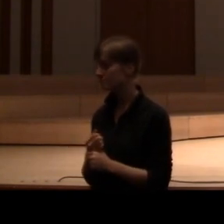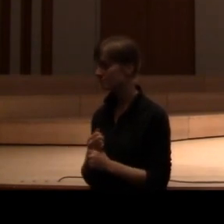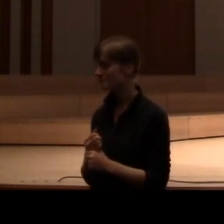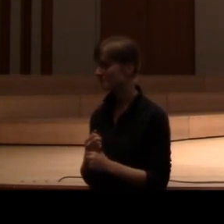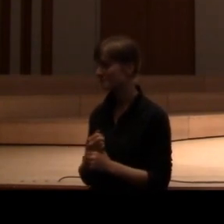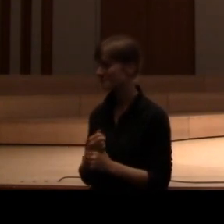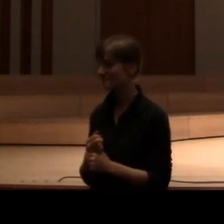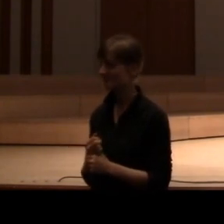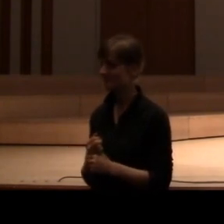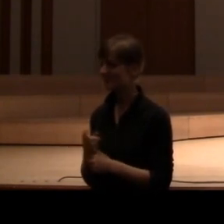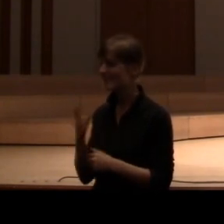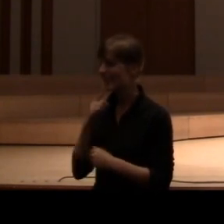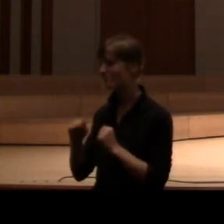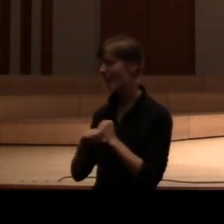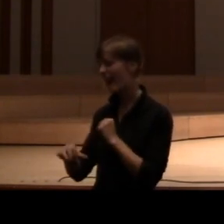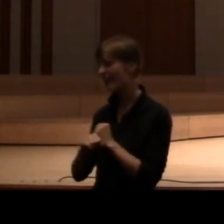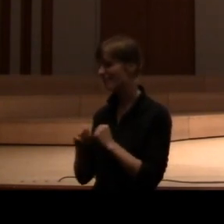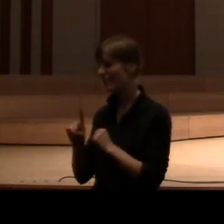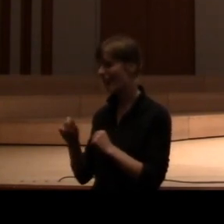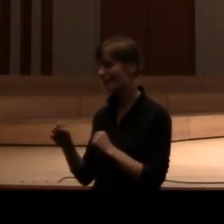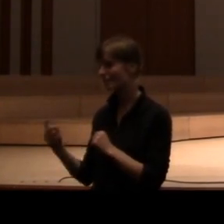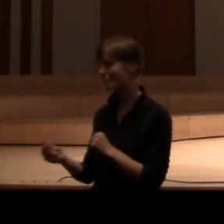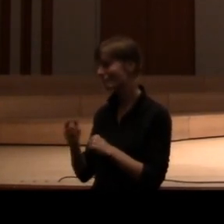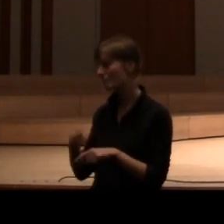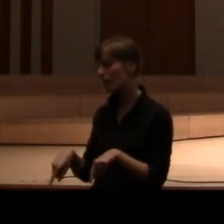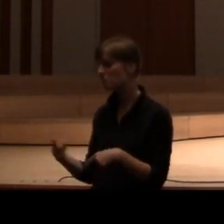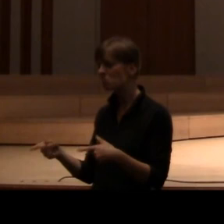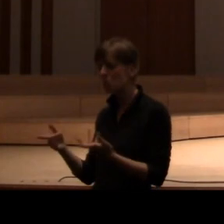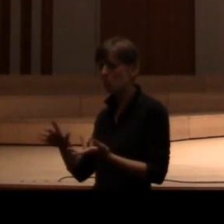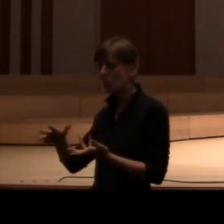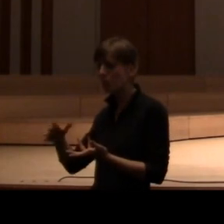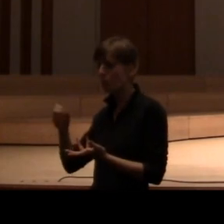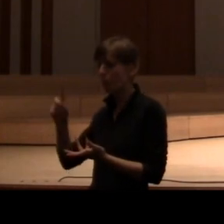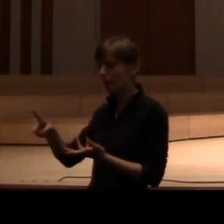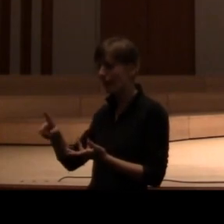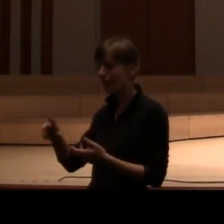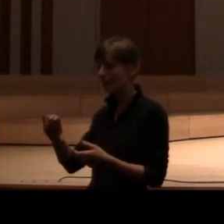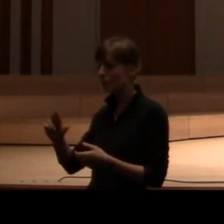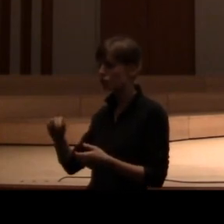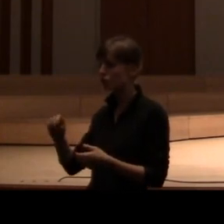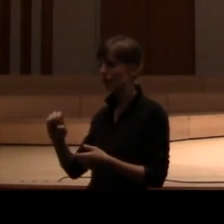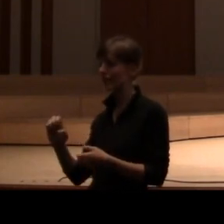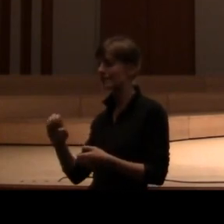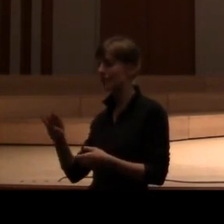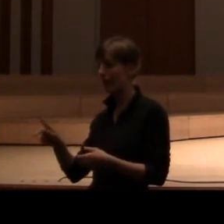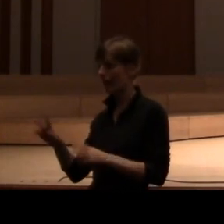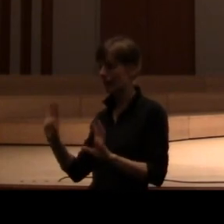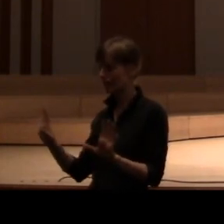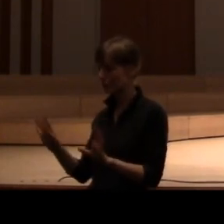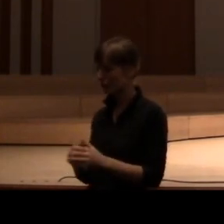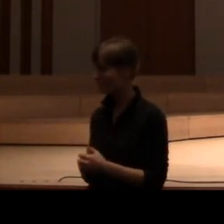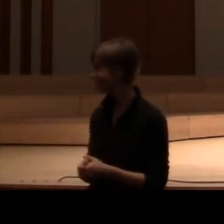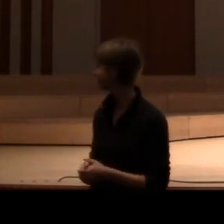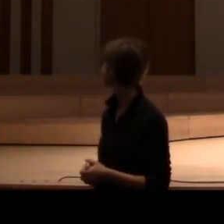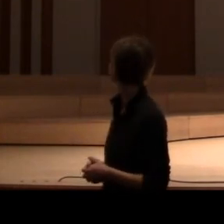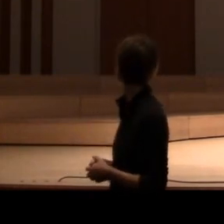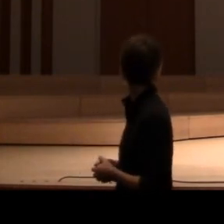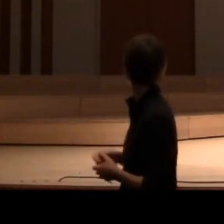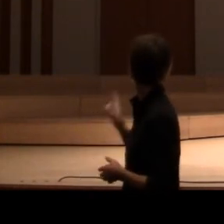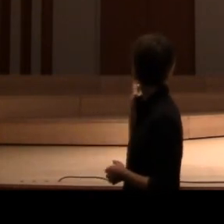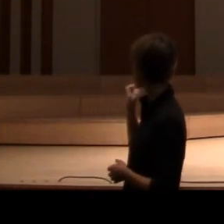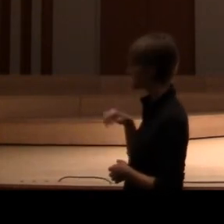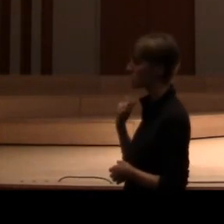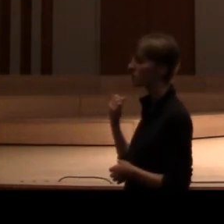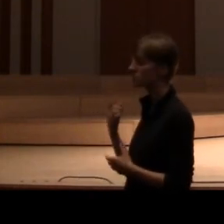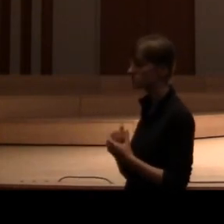for viewers. So you can encourage students to submit to websites like Teen Inc. Another one is you can encourage students to submit